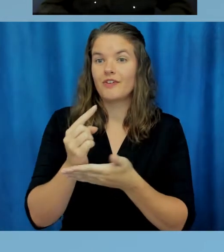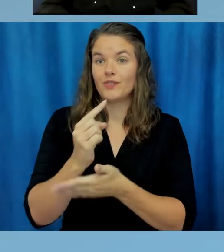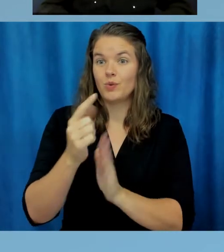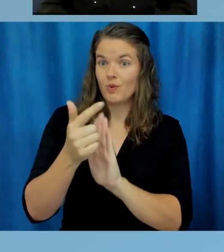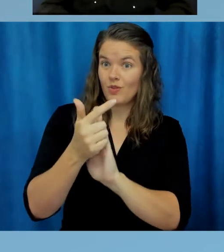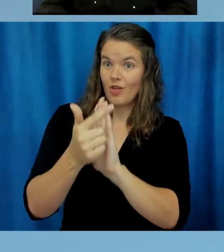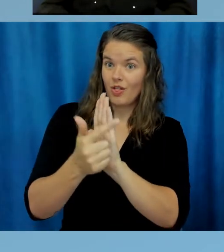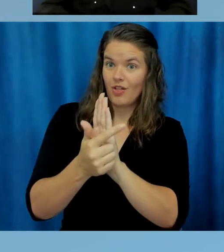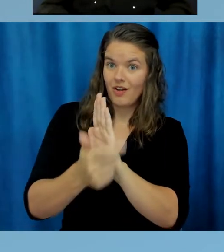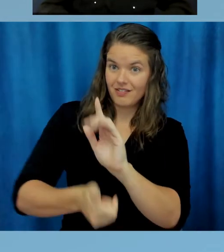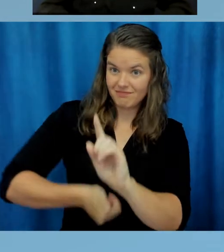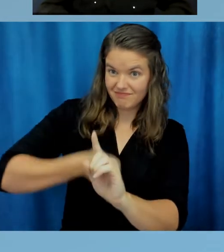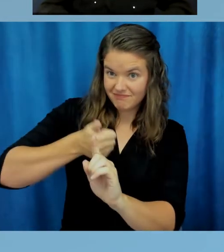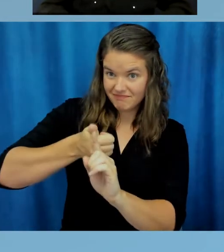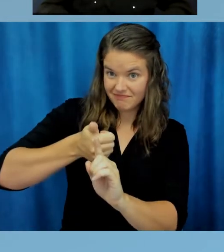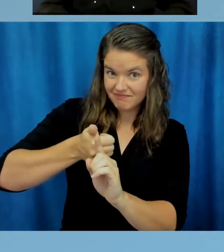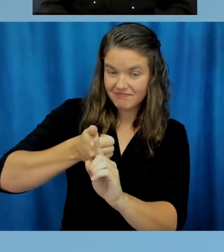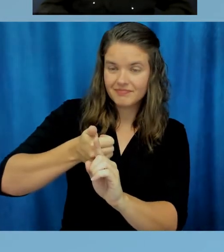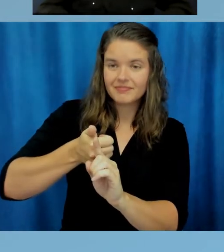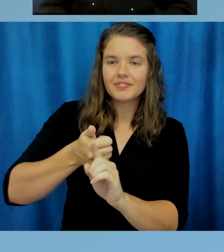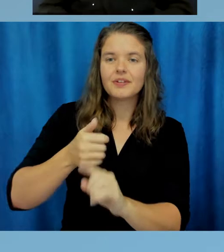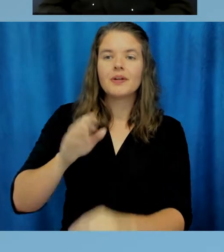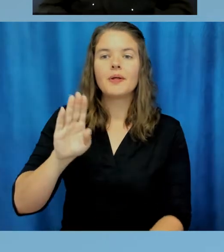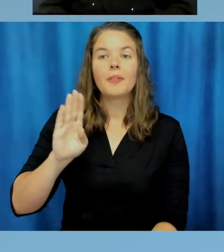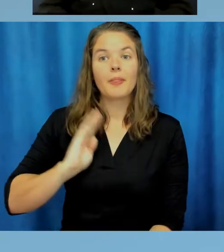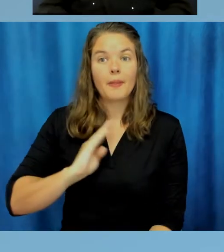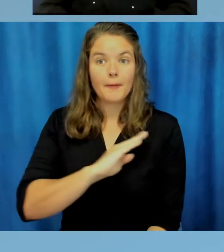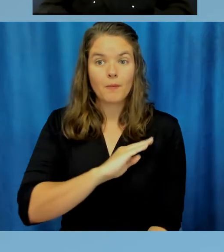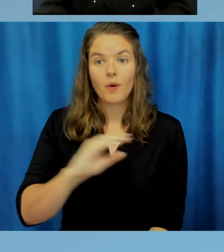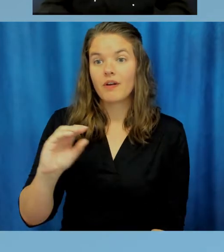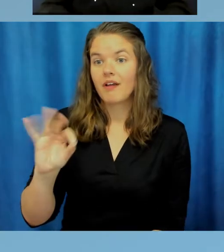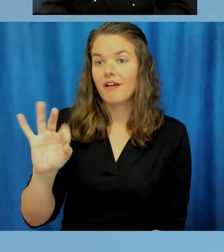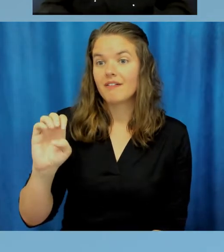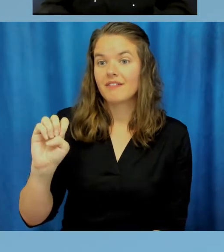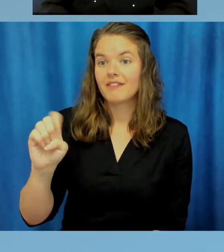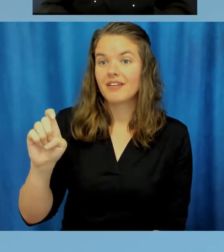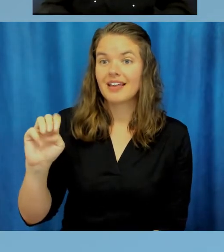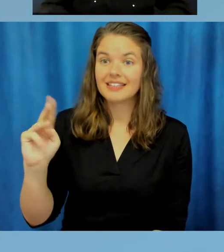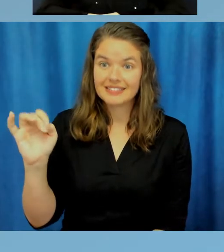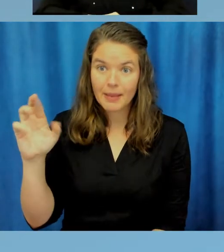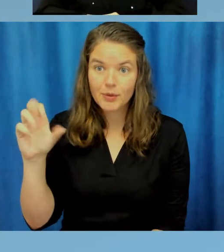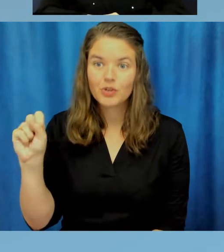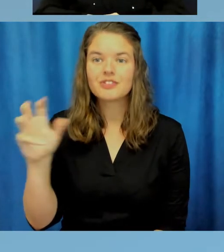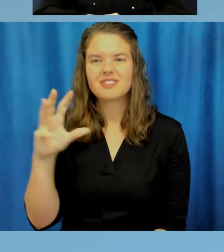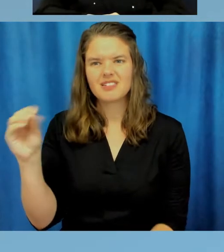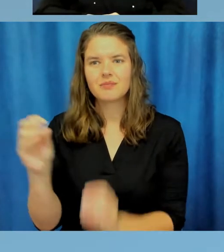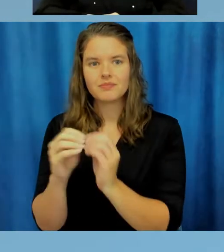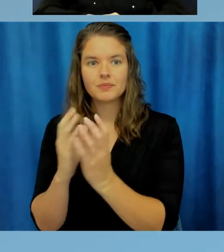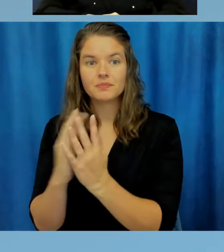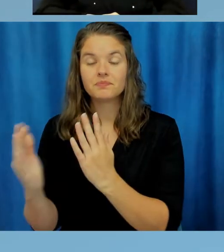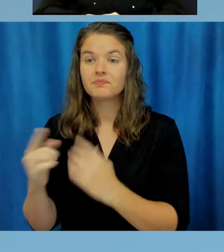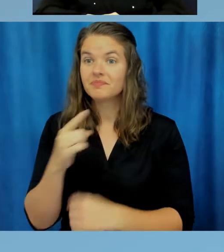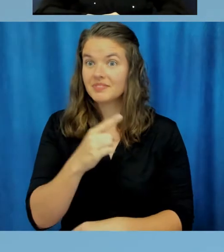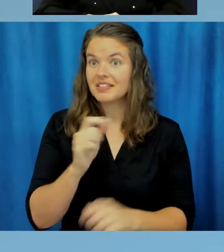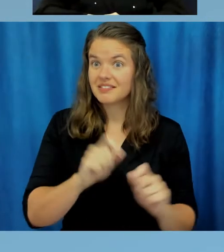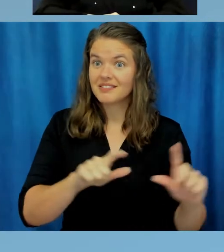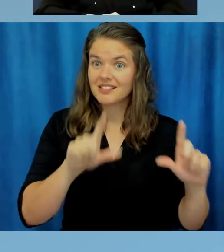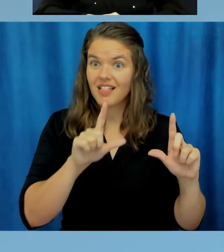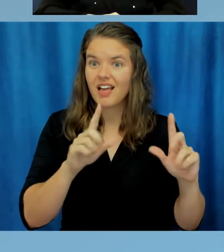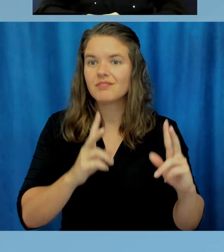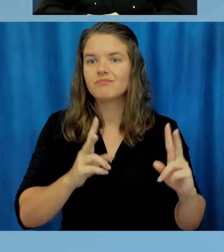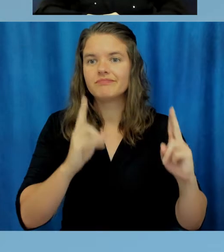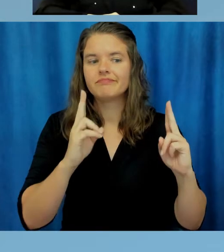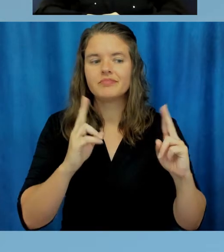law, the Board of Examiners, and the like. This slide is a snippet from General Law